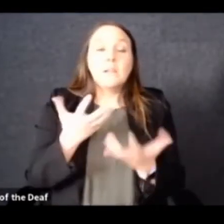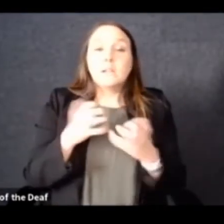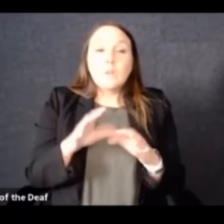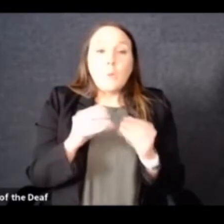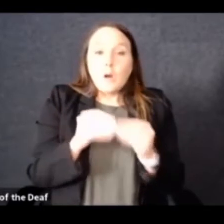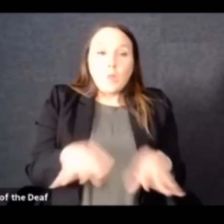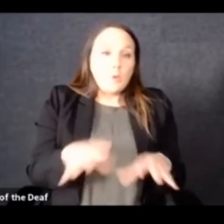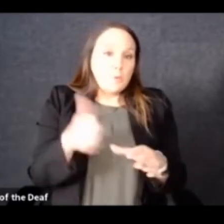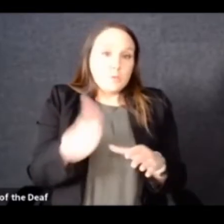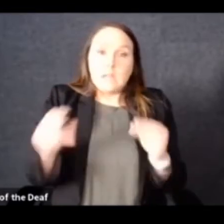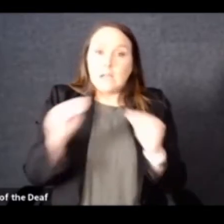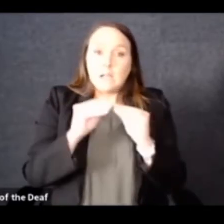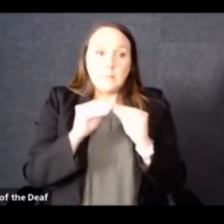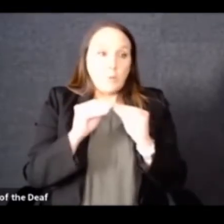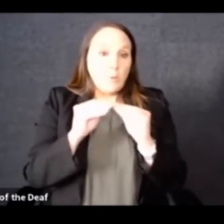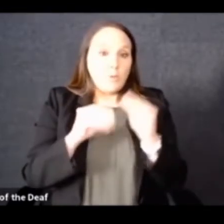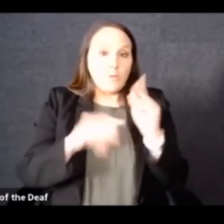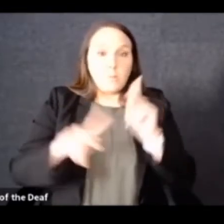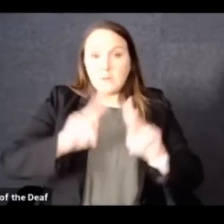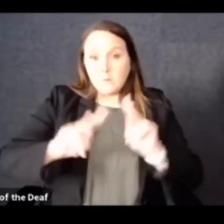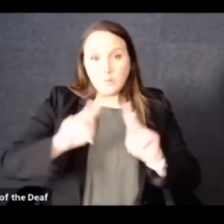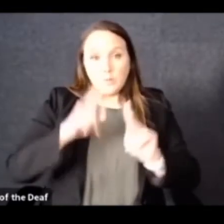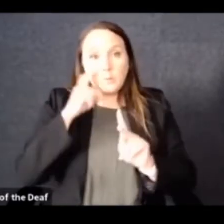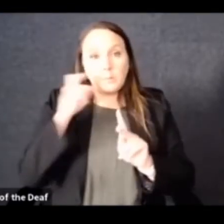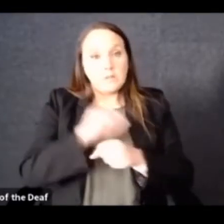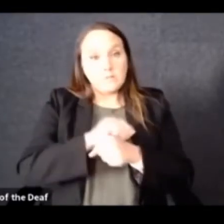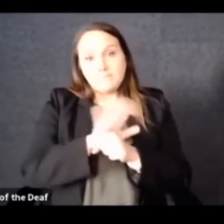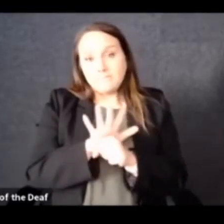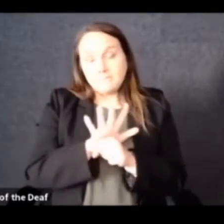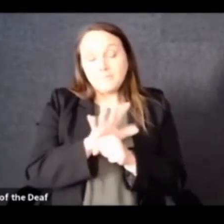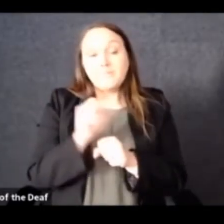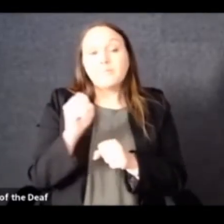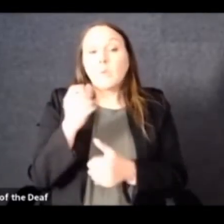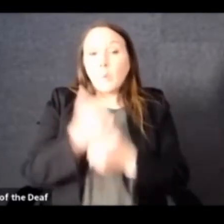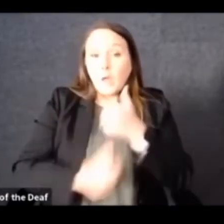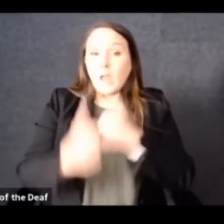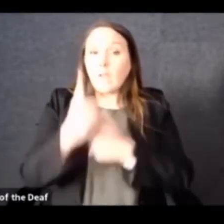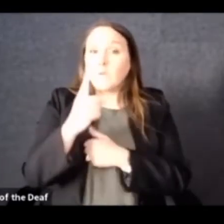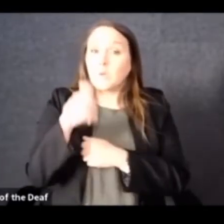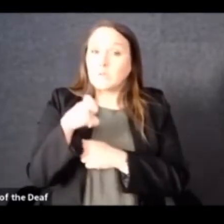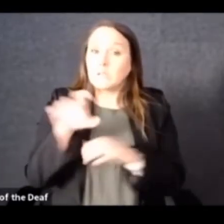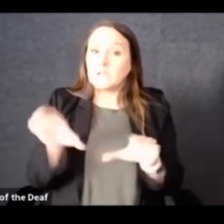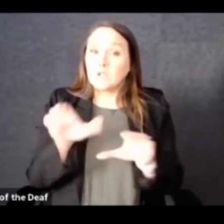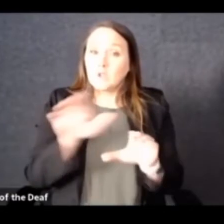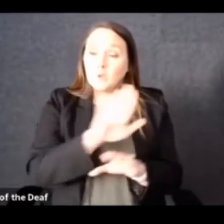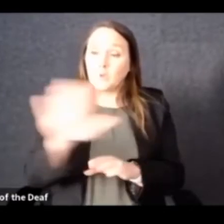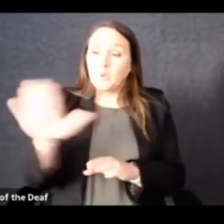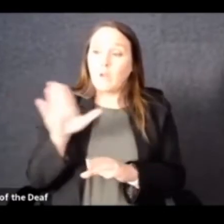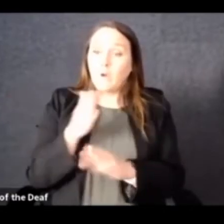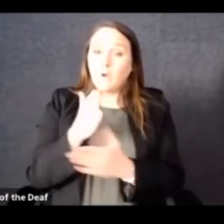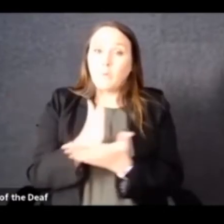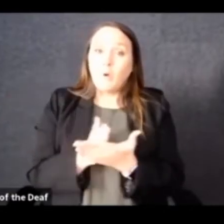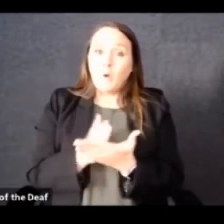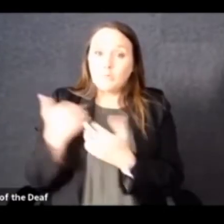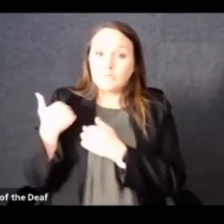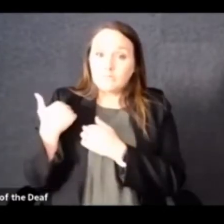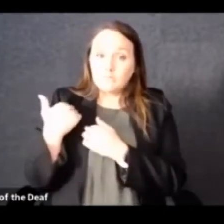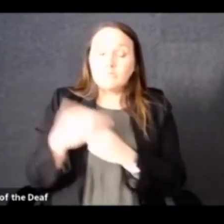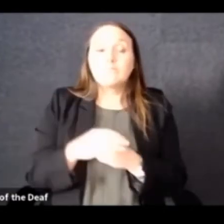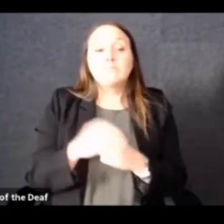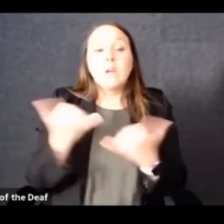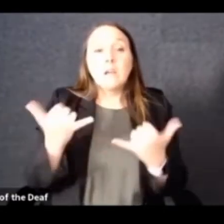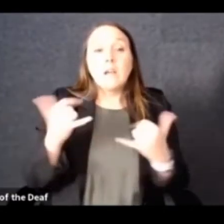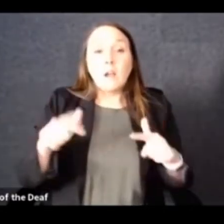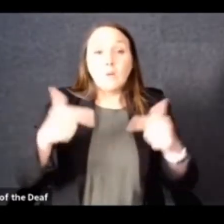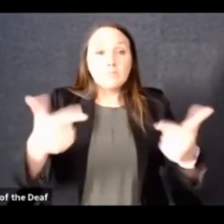to lose any more people to COVID-19. So everybody needs to do their part to reduce the risk. And now I'll open it up for